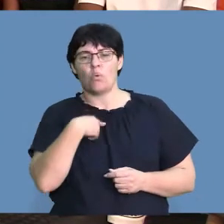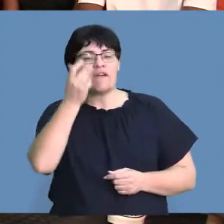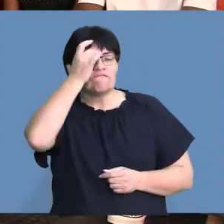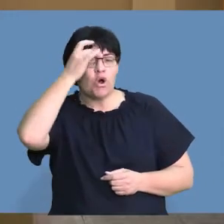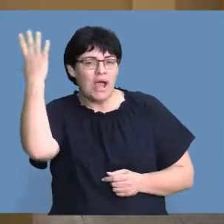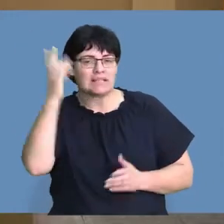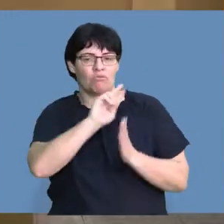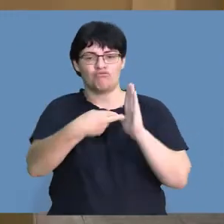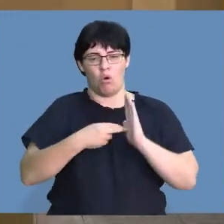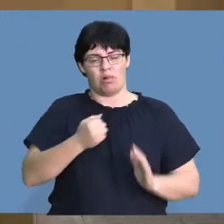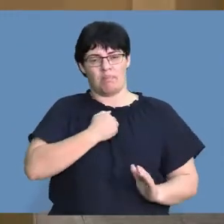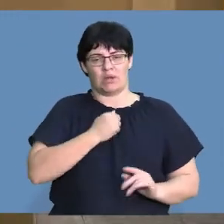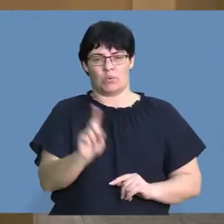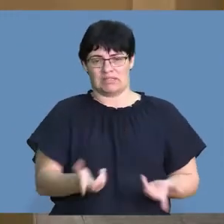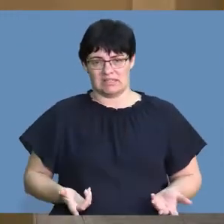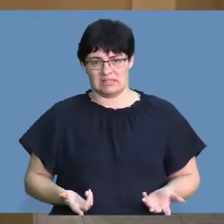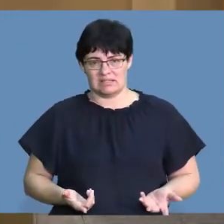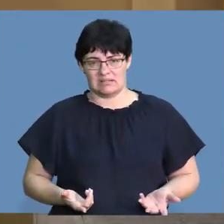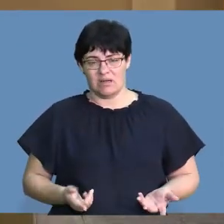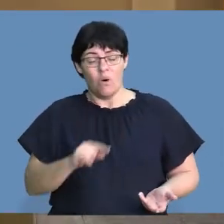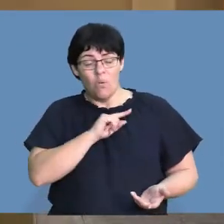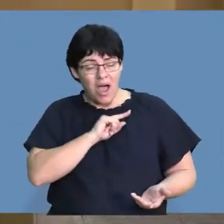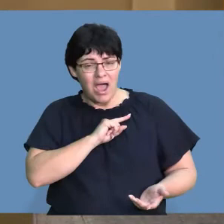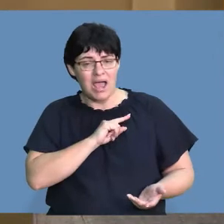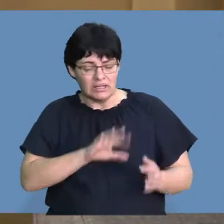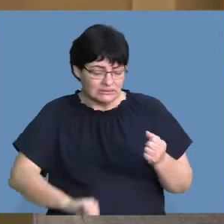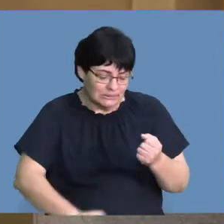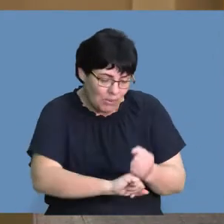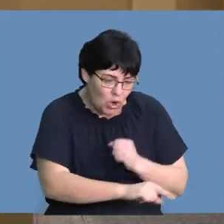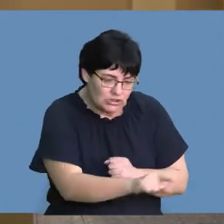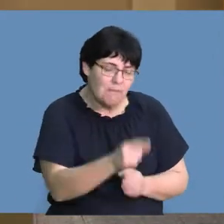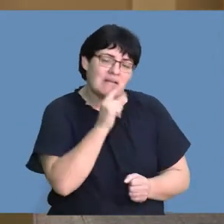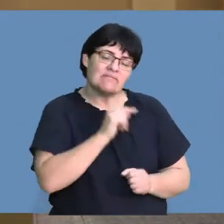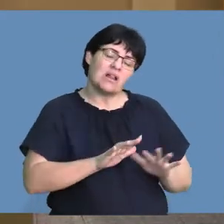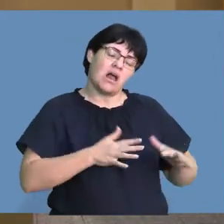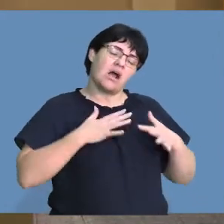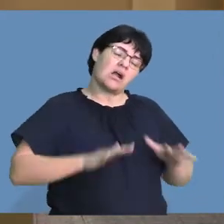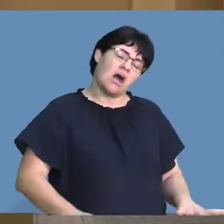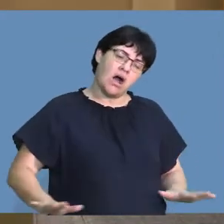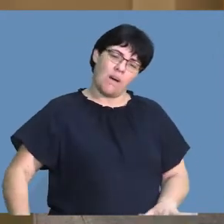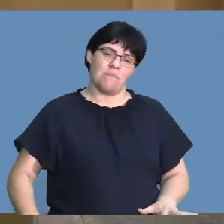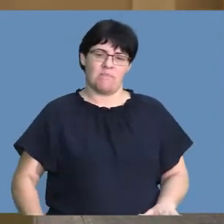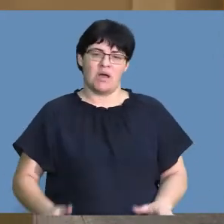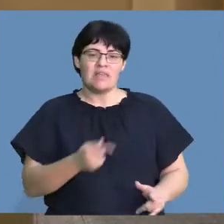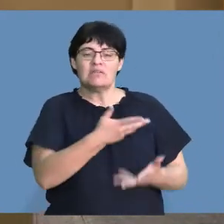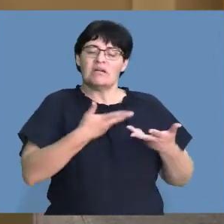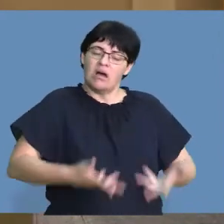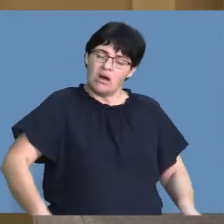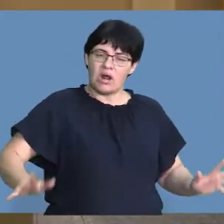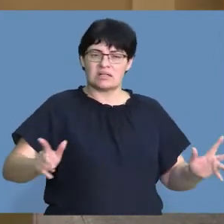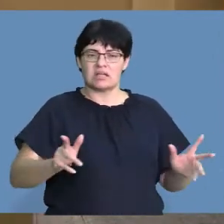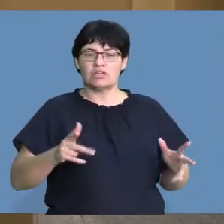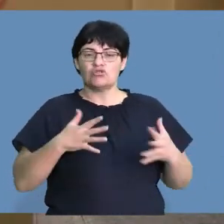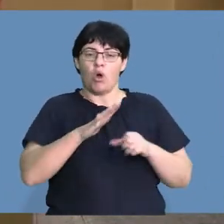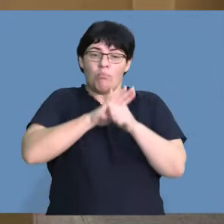We forget our role. We forget of how important it is to make our children feel at ease, to support, to encourage,